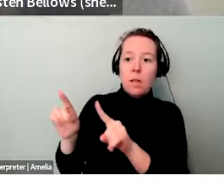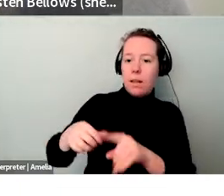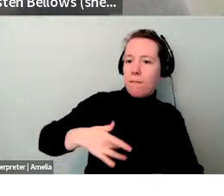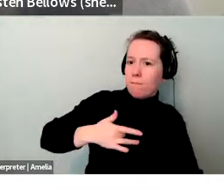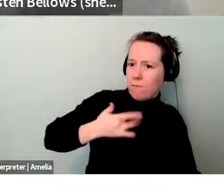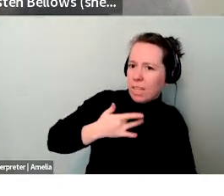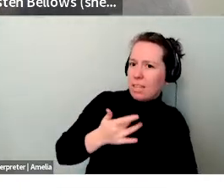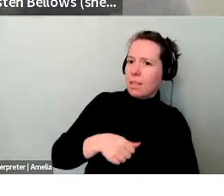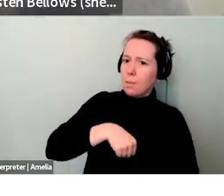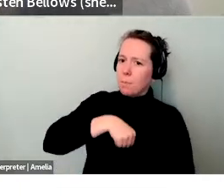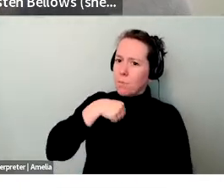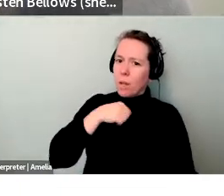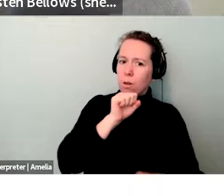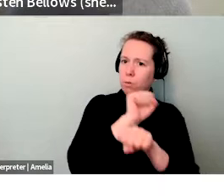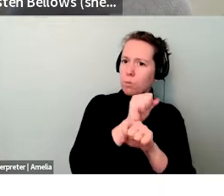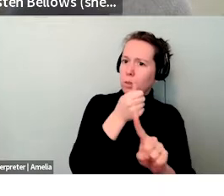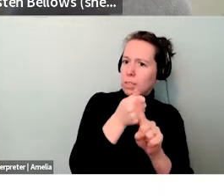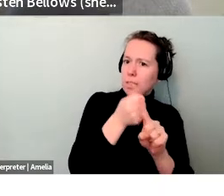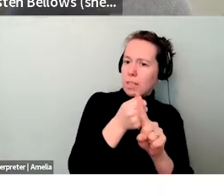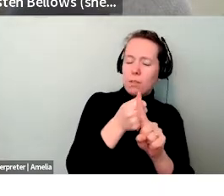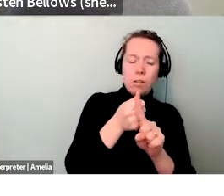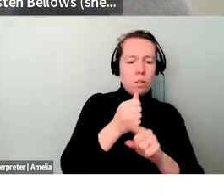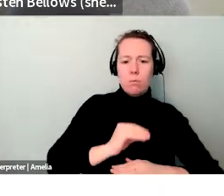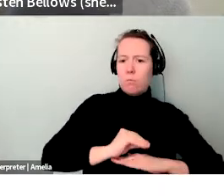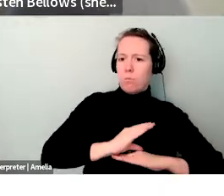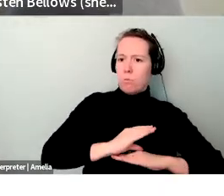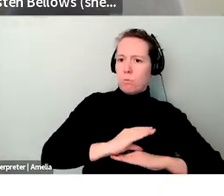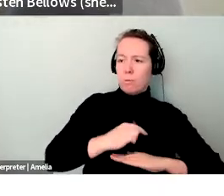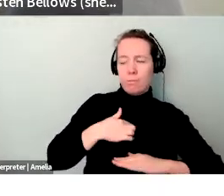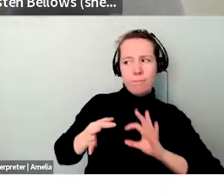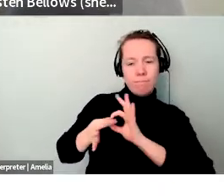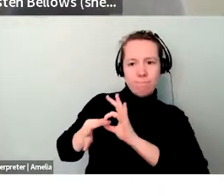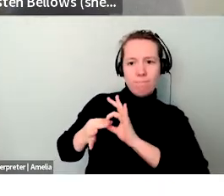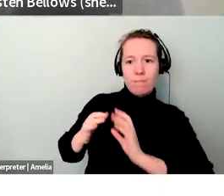that job. Yeah, I can definitely relate to that.